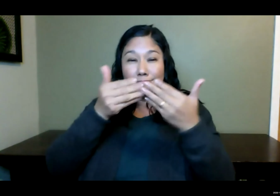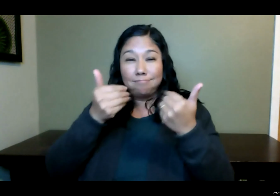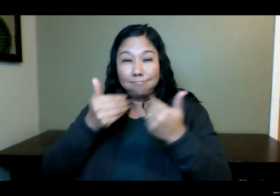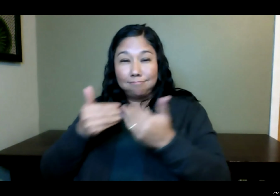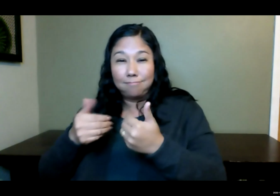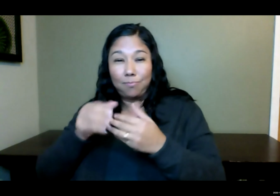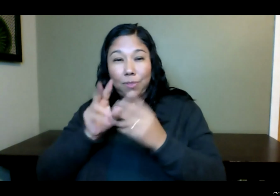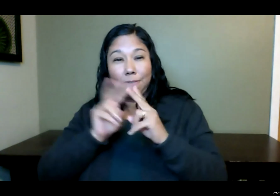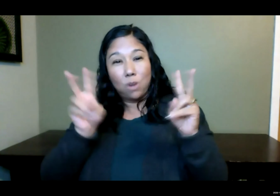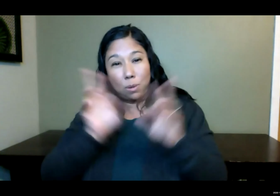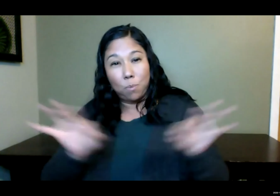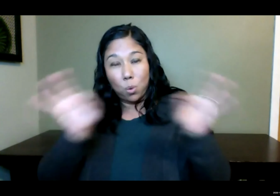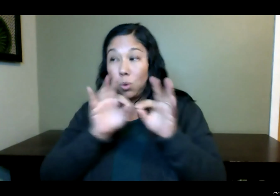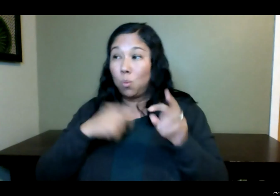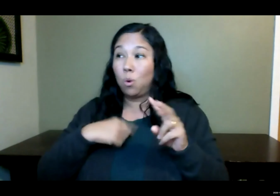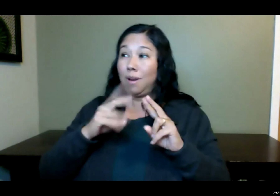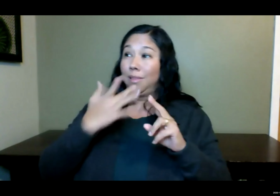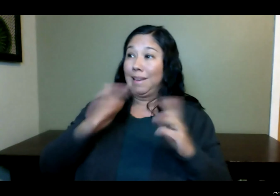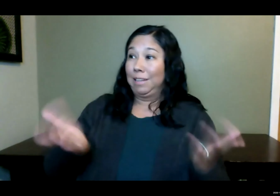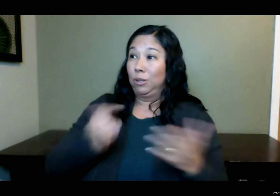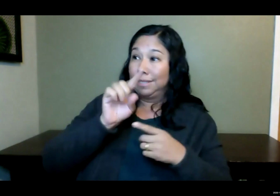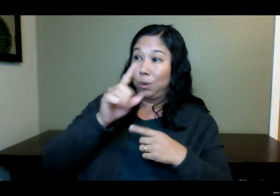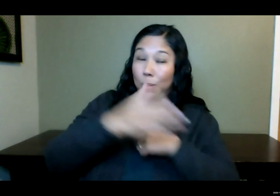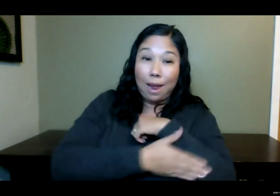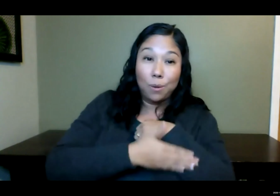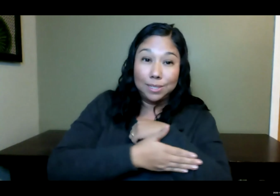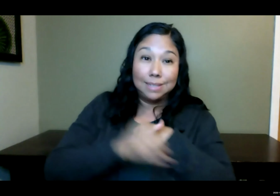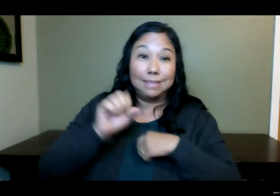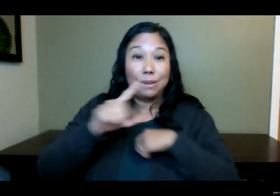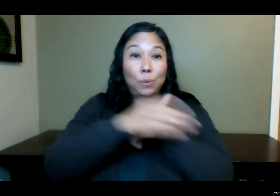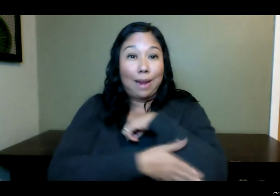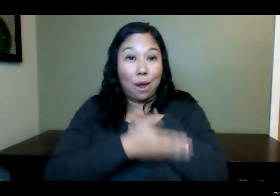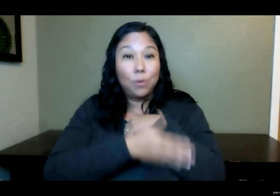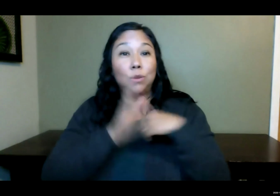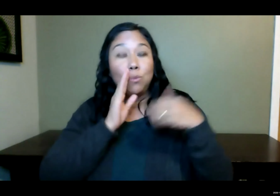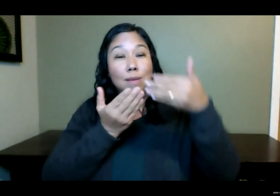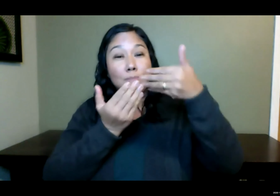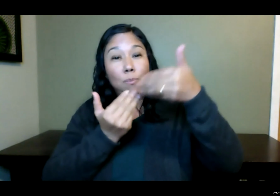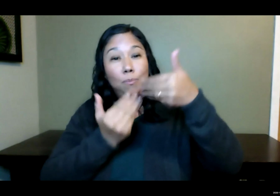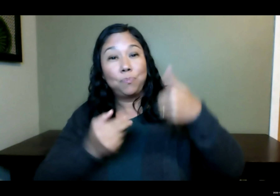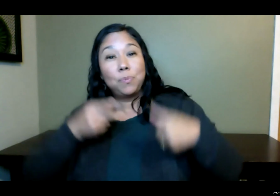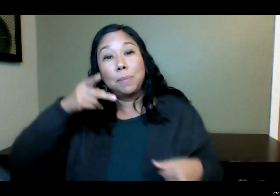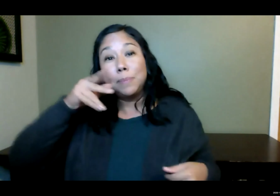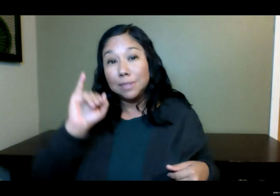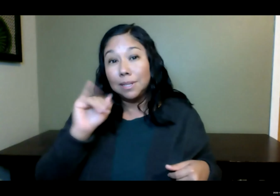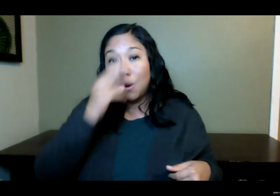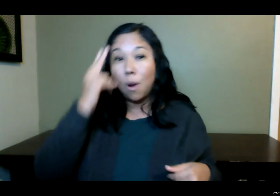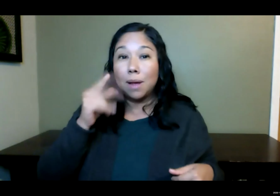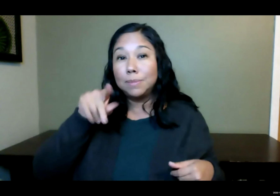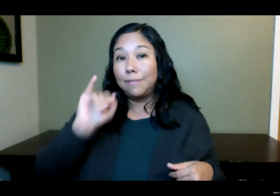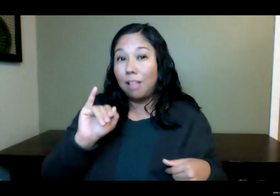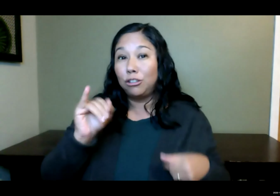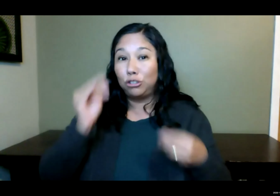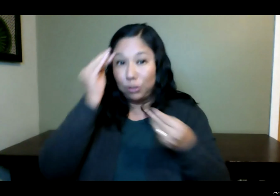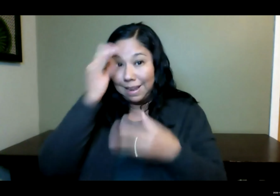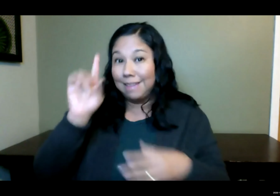think we're very fortunate here in San Diego County that the county actually breaks out Native Hawaiian Pacific Islander data. What I didn't see though is